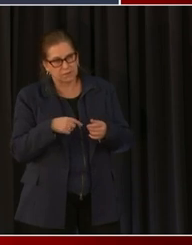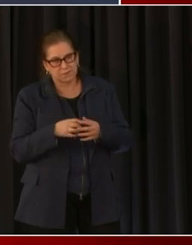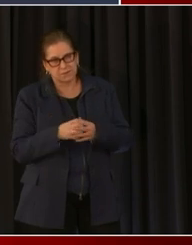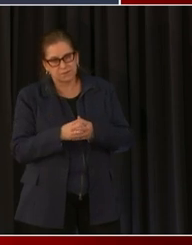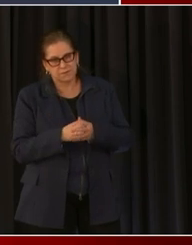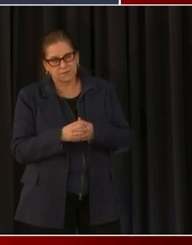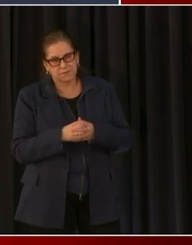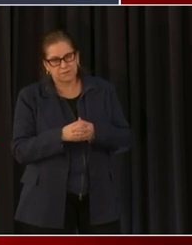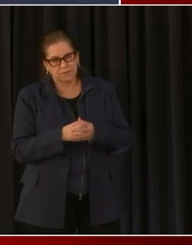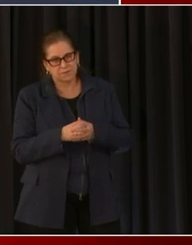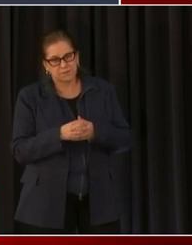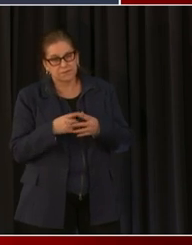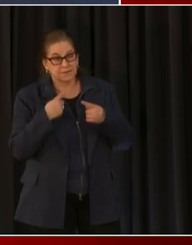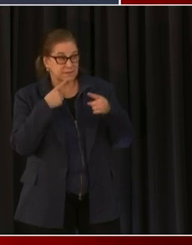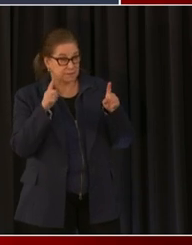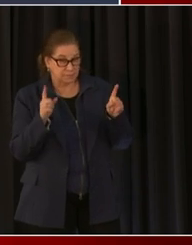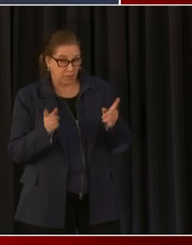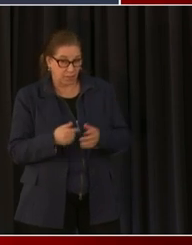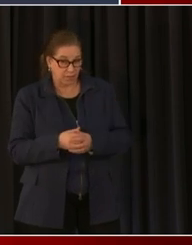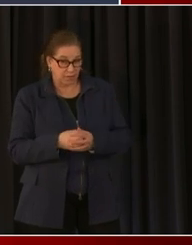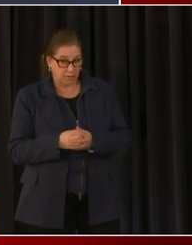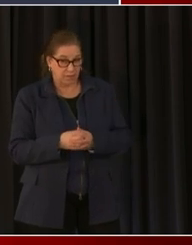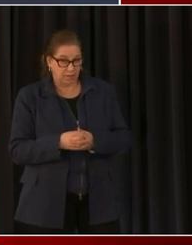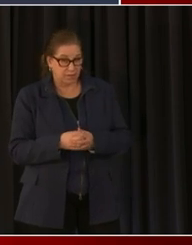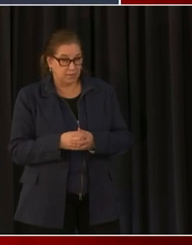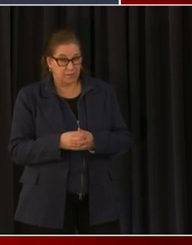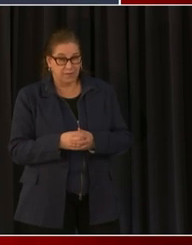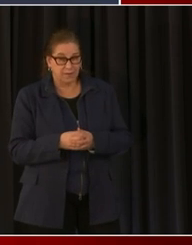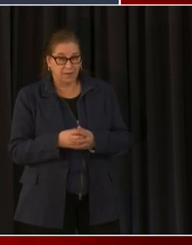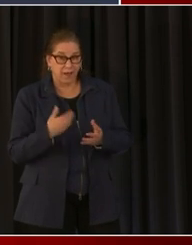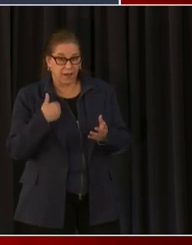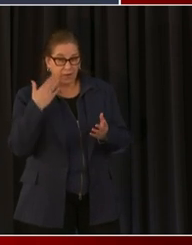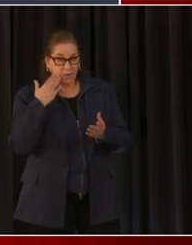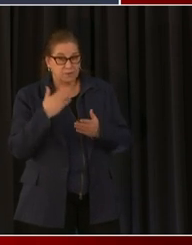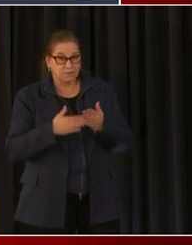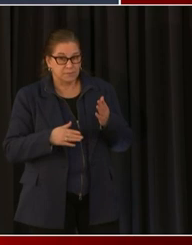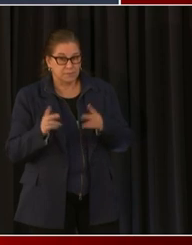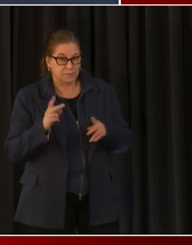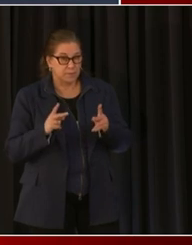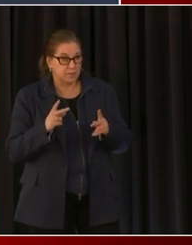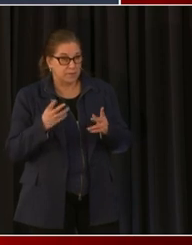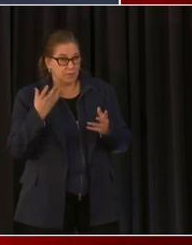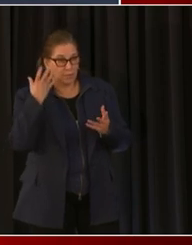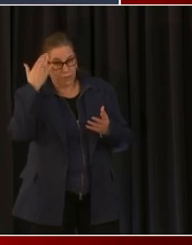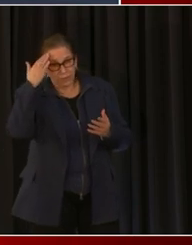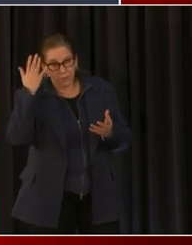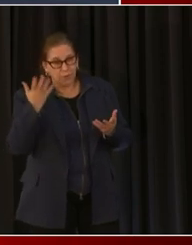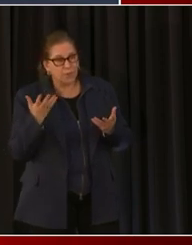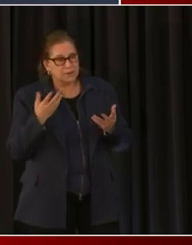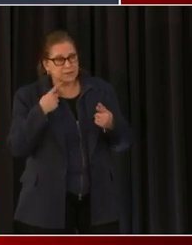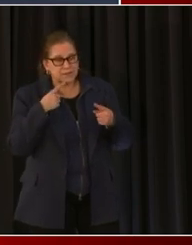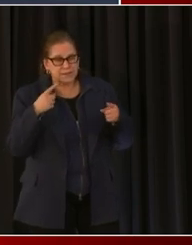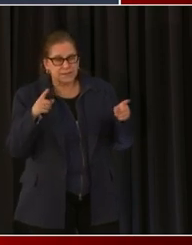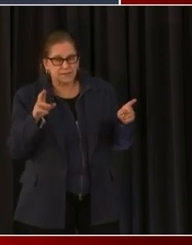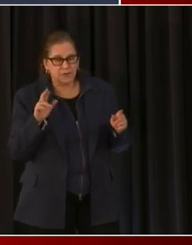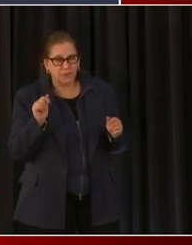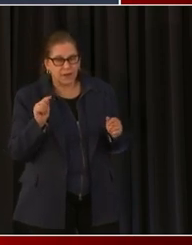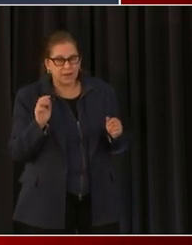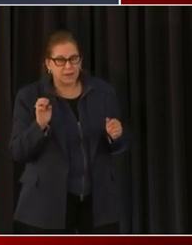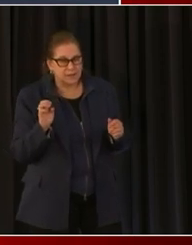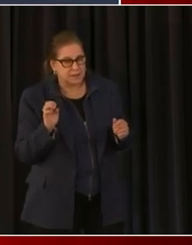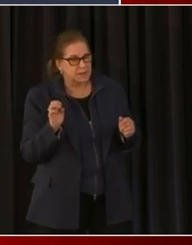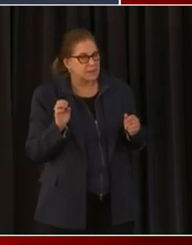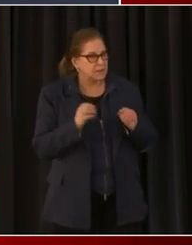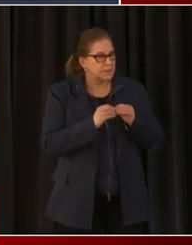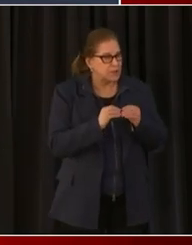maybe measure success in our vaccinations? I ask because I know some residents have been looking at, say, like the Bloomberg tracker